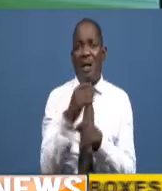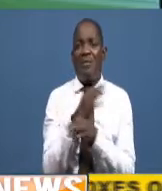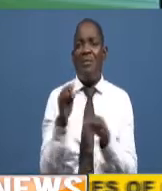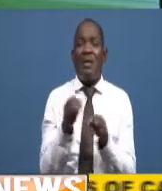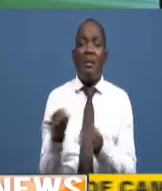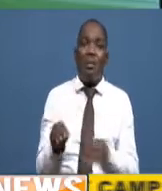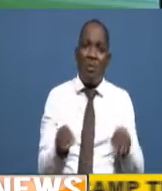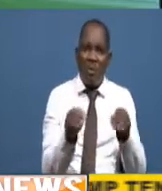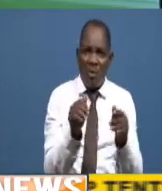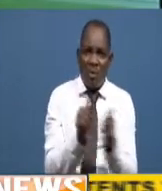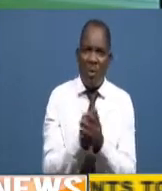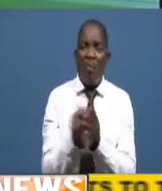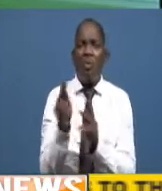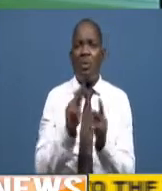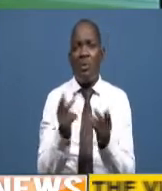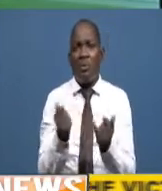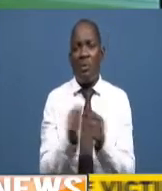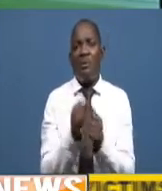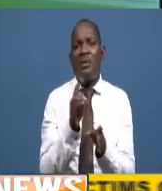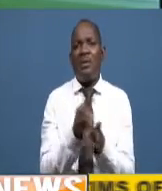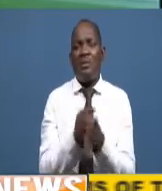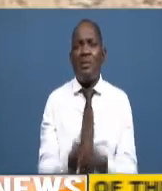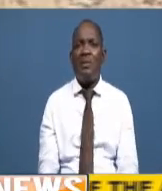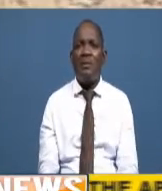of mobility to people living with disabilities.